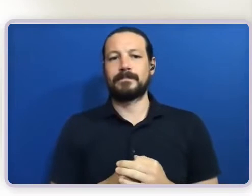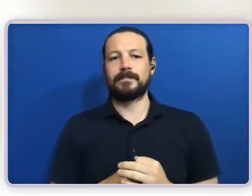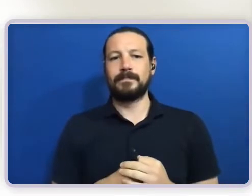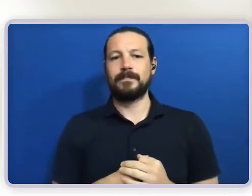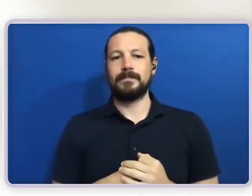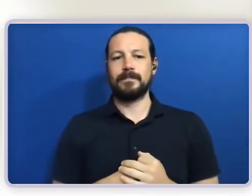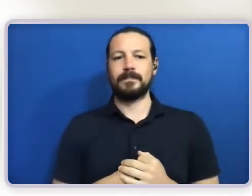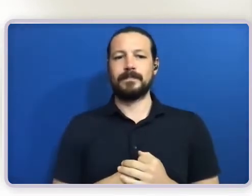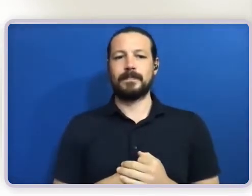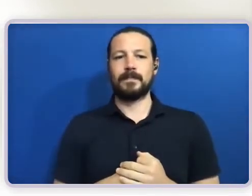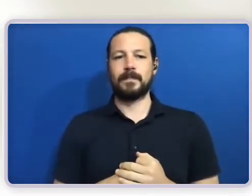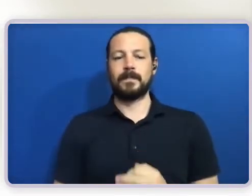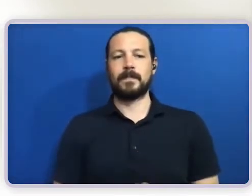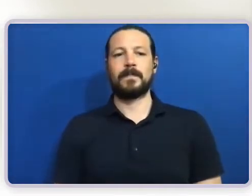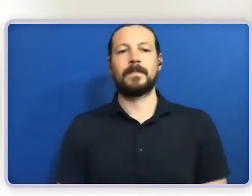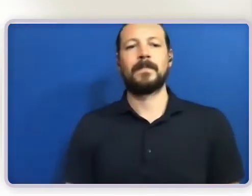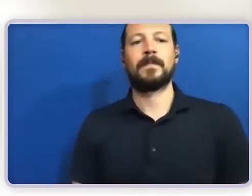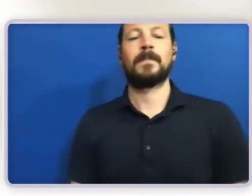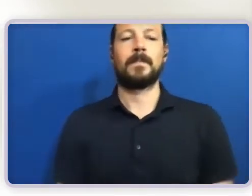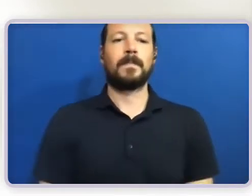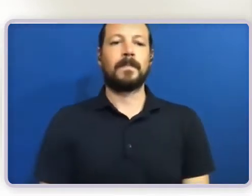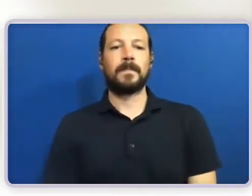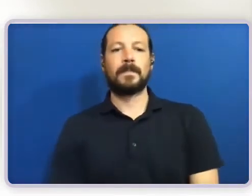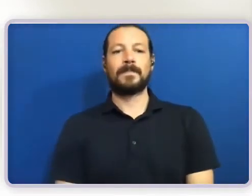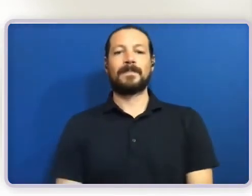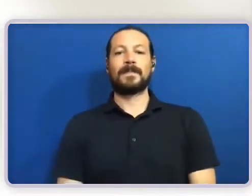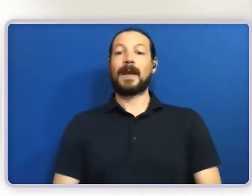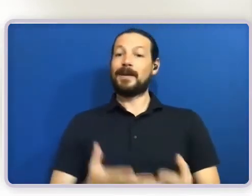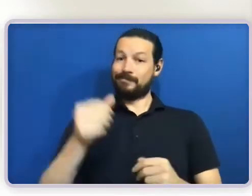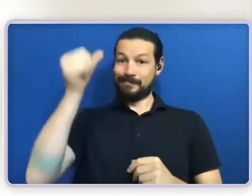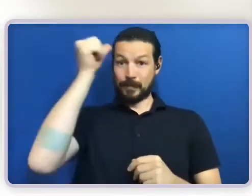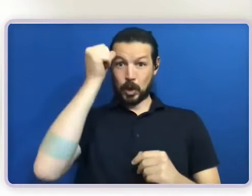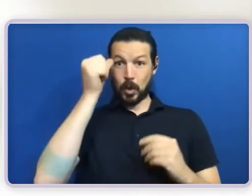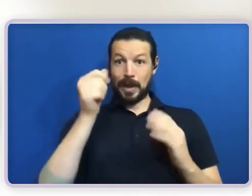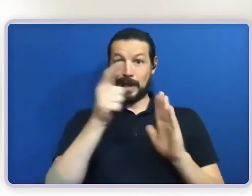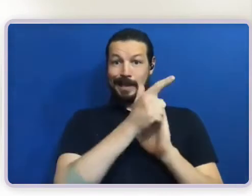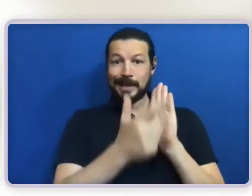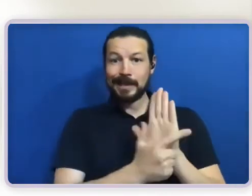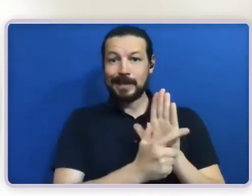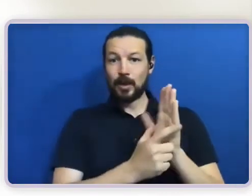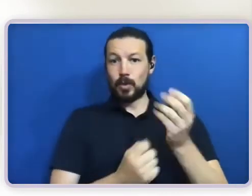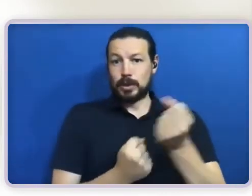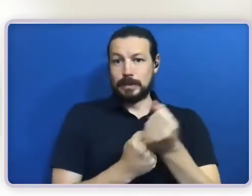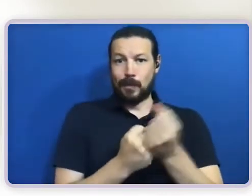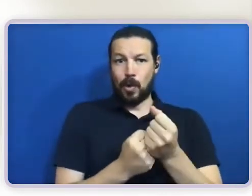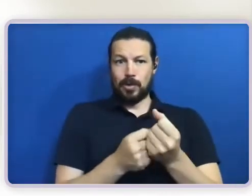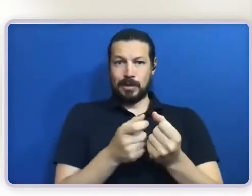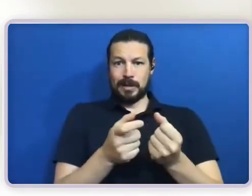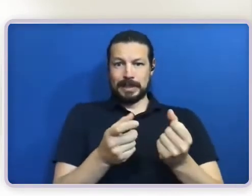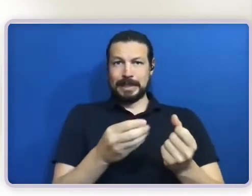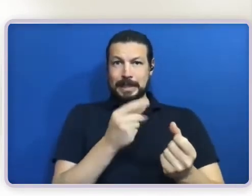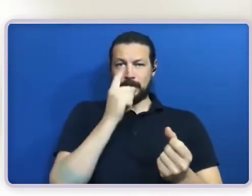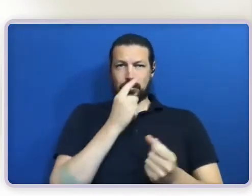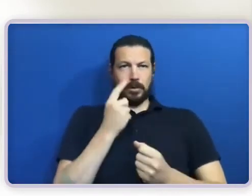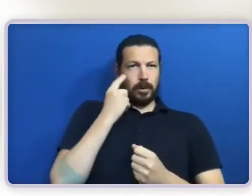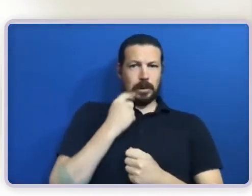And we're aware that for some people, getting legal support or the idea of getting legal advice can be associated with the